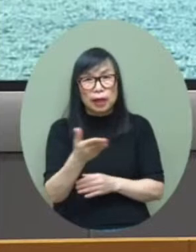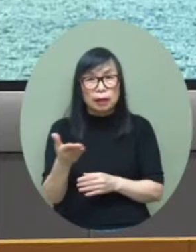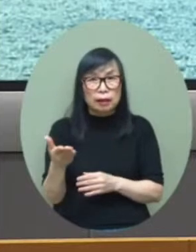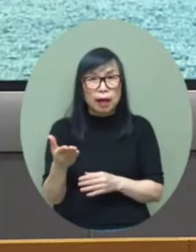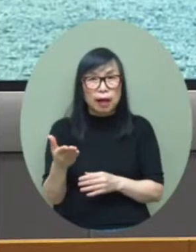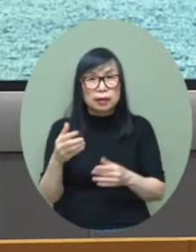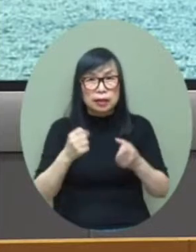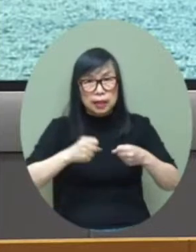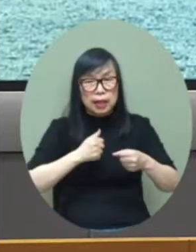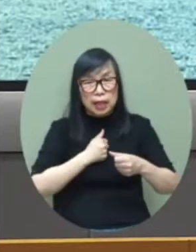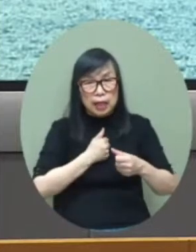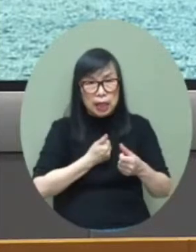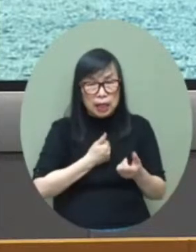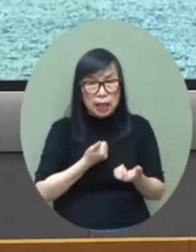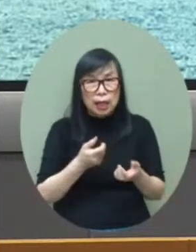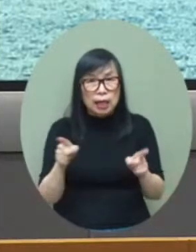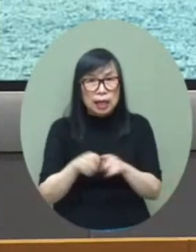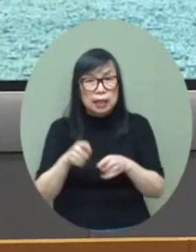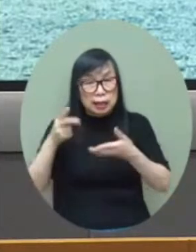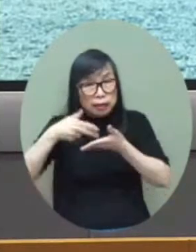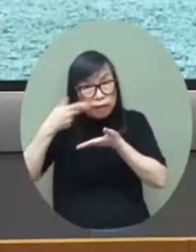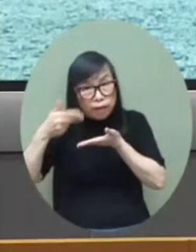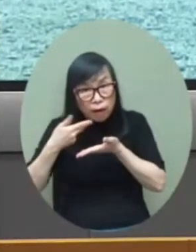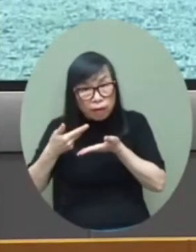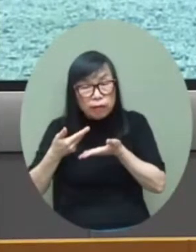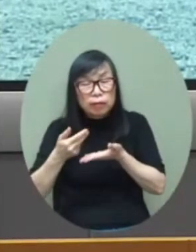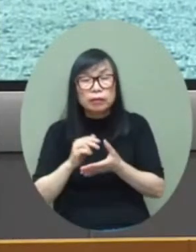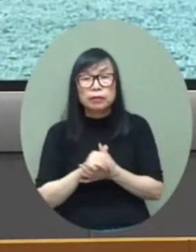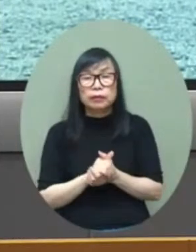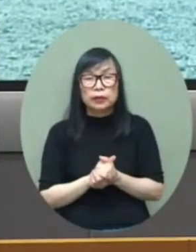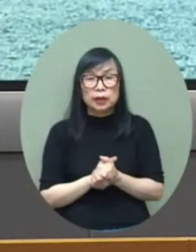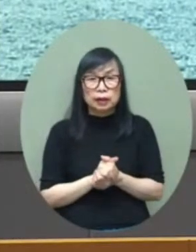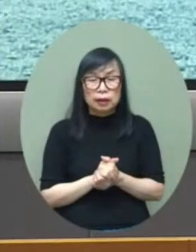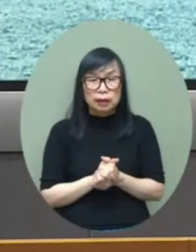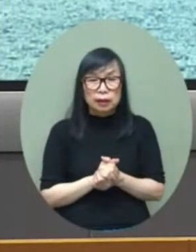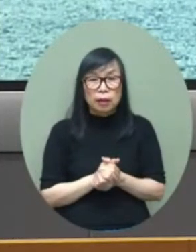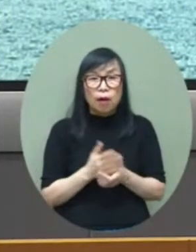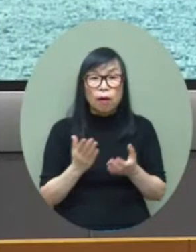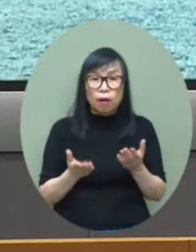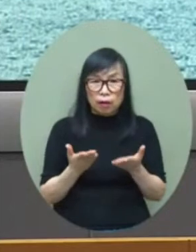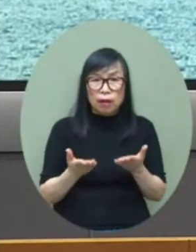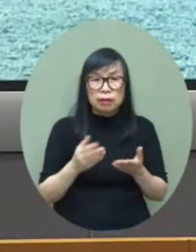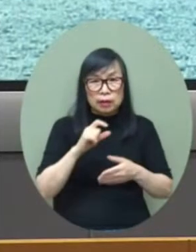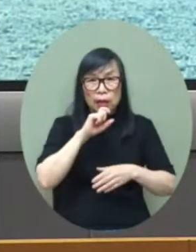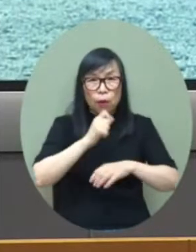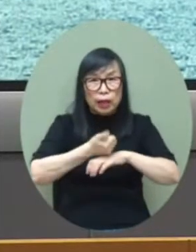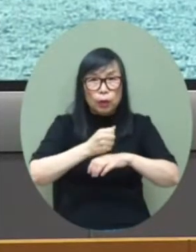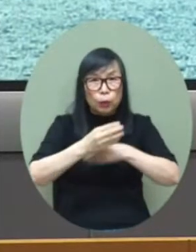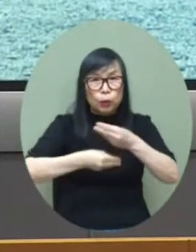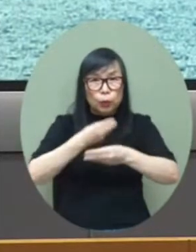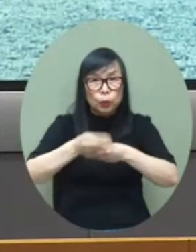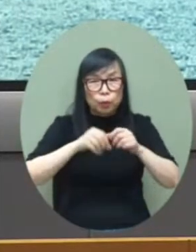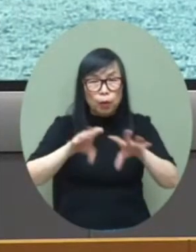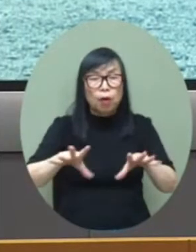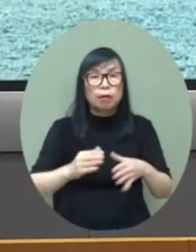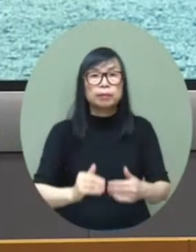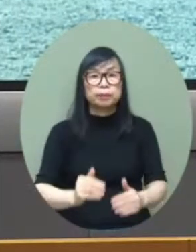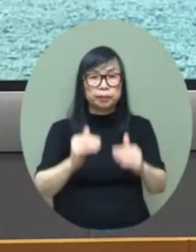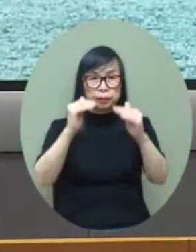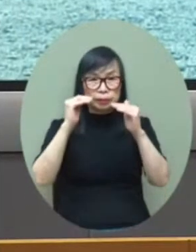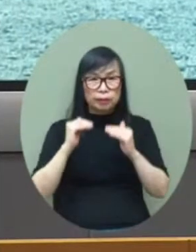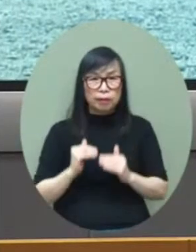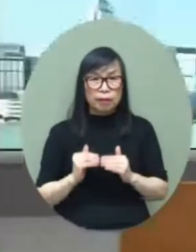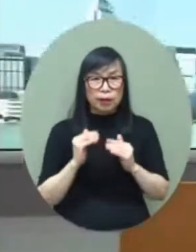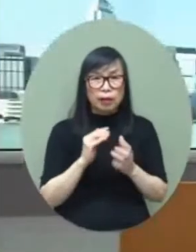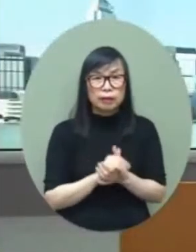some community transmission, and the drivers themselves would be eating together, and that could have been a